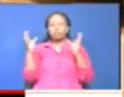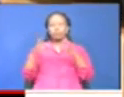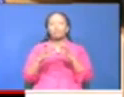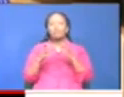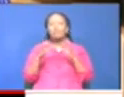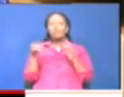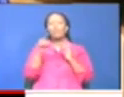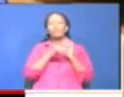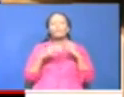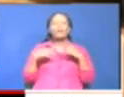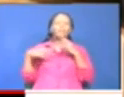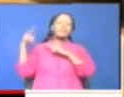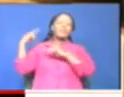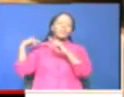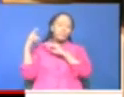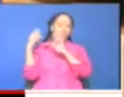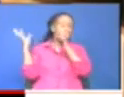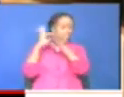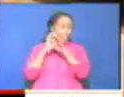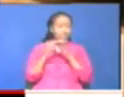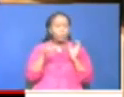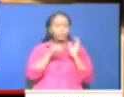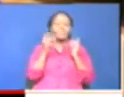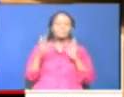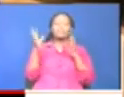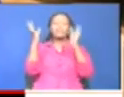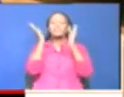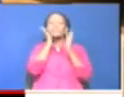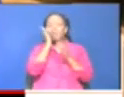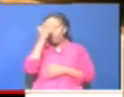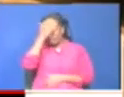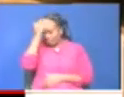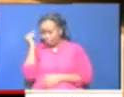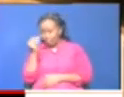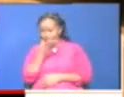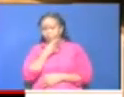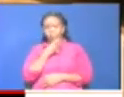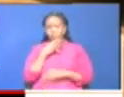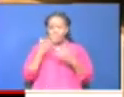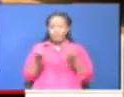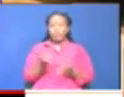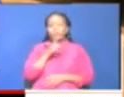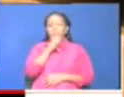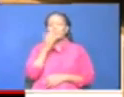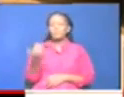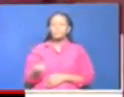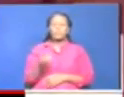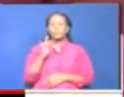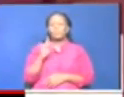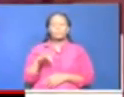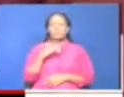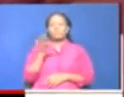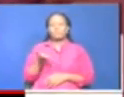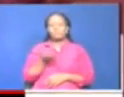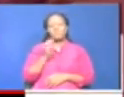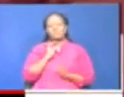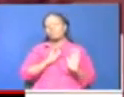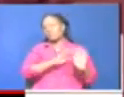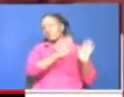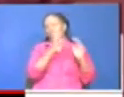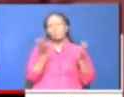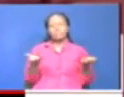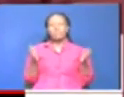celebrate mothers and forget the fathers. And therefore, the boy child has always felt insecure, felt left out,